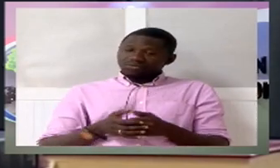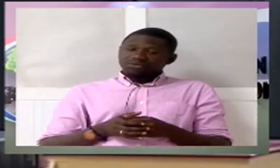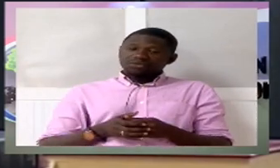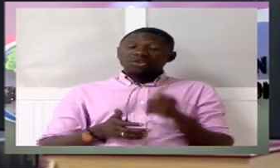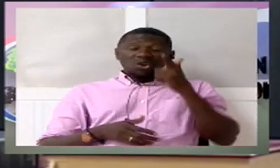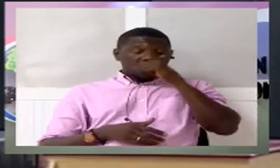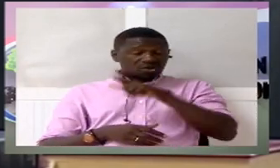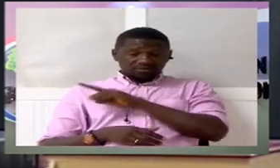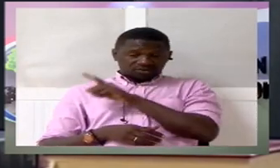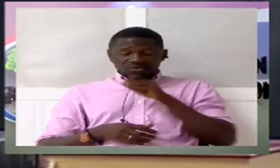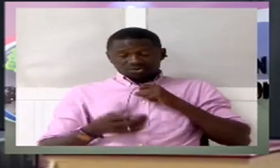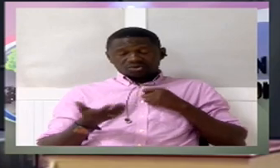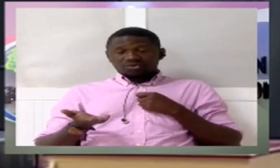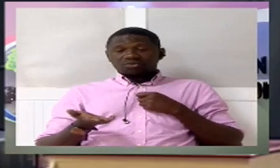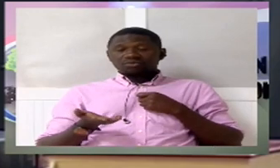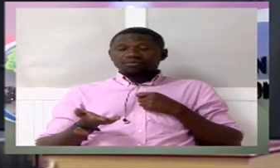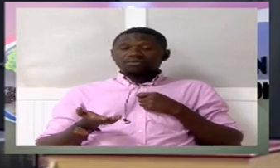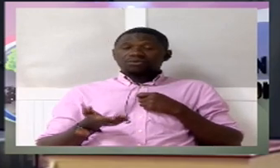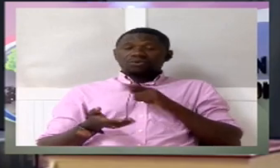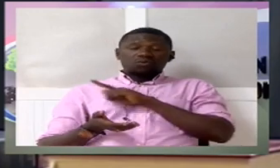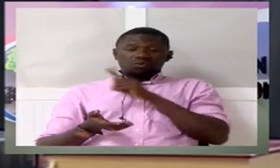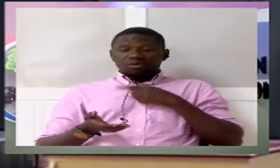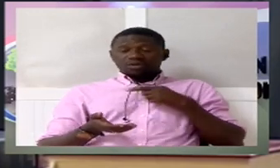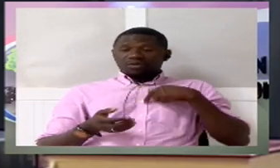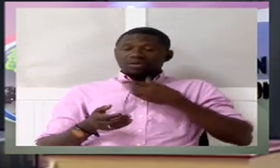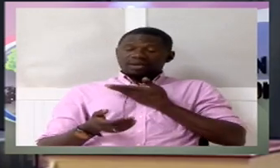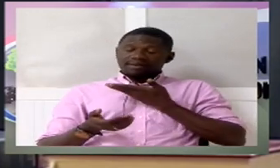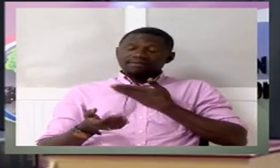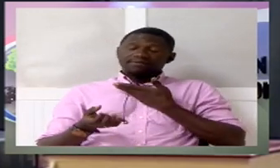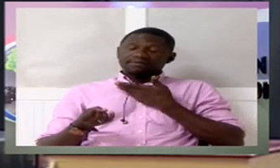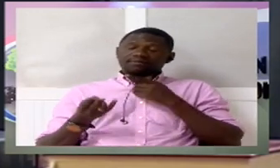Luckily for us, har jewdo mi purito la karawla. We are in possession